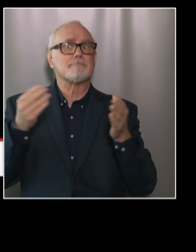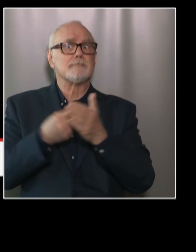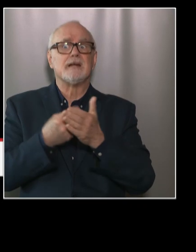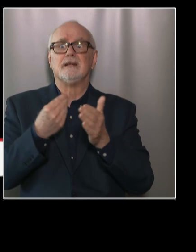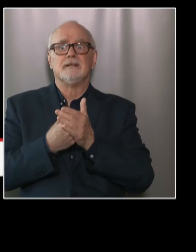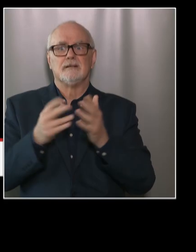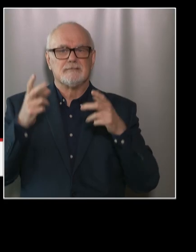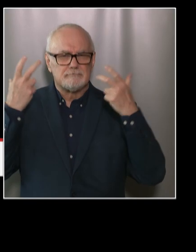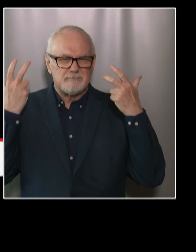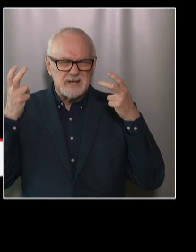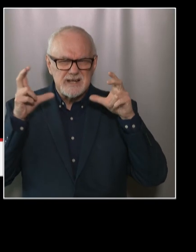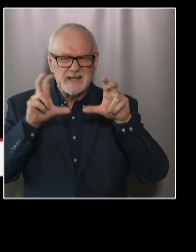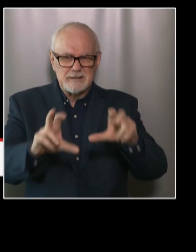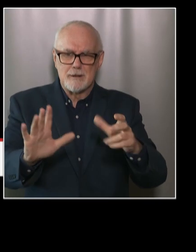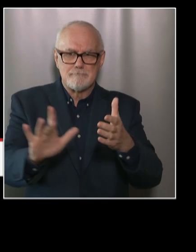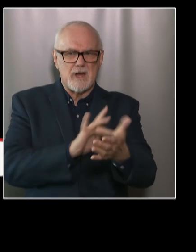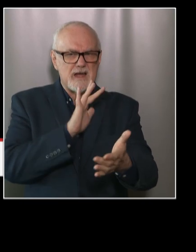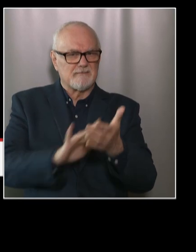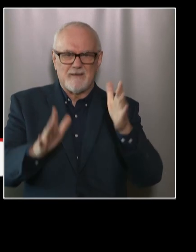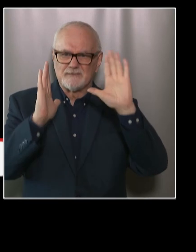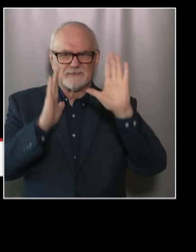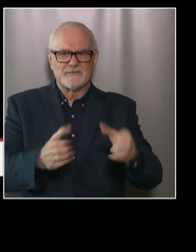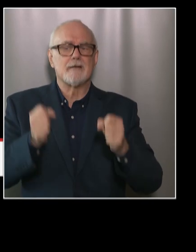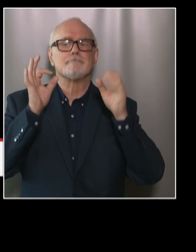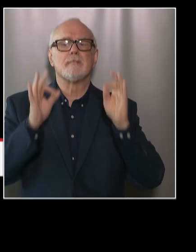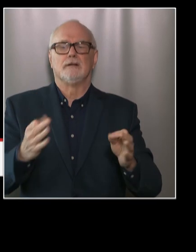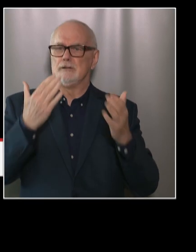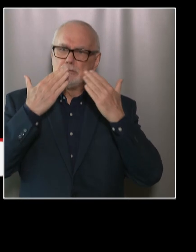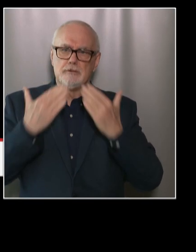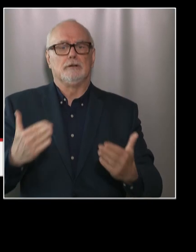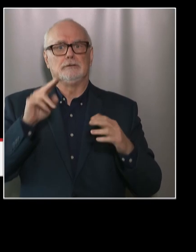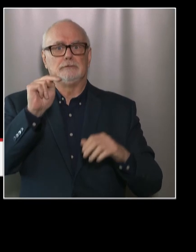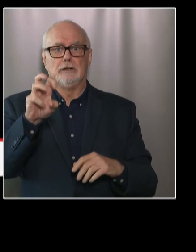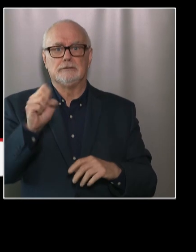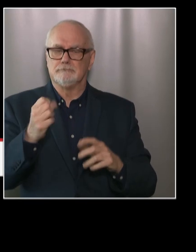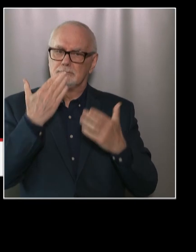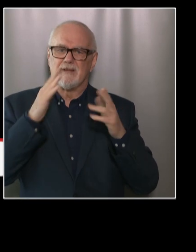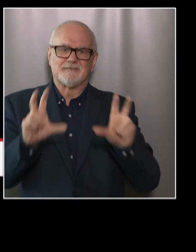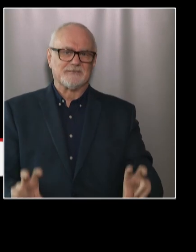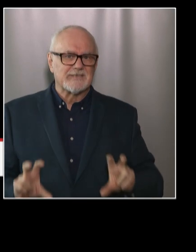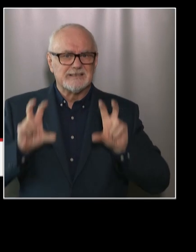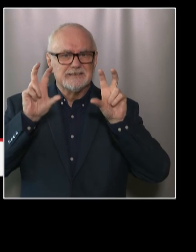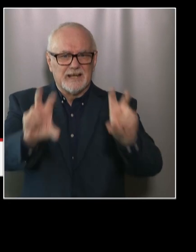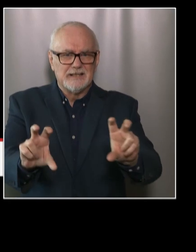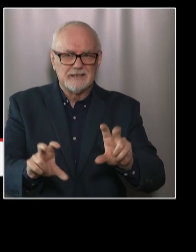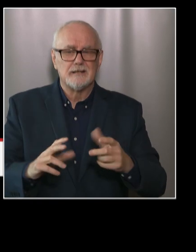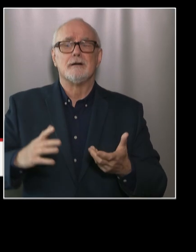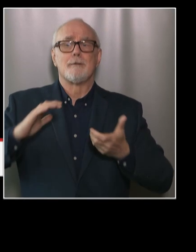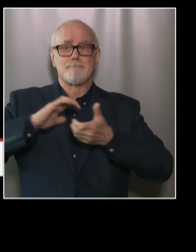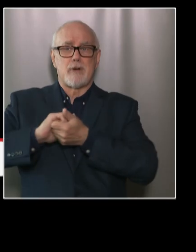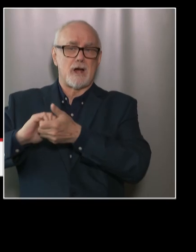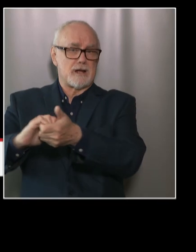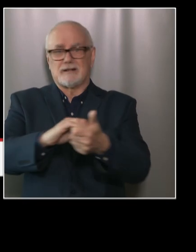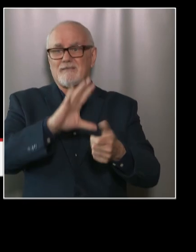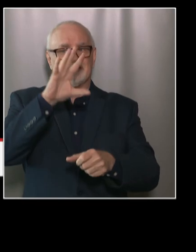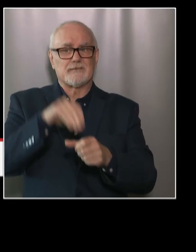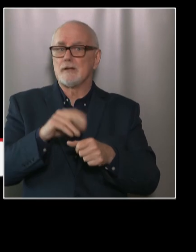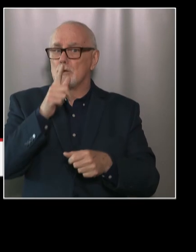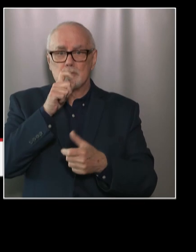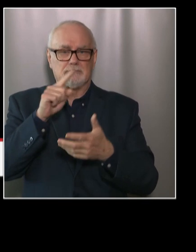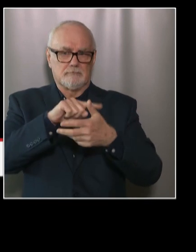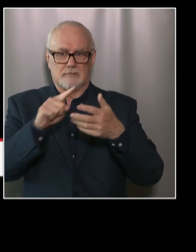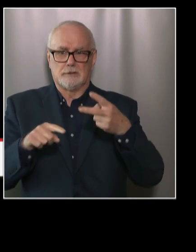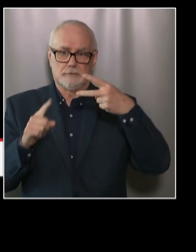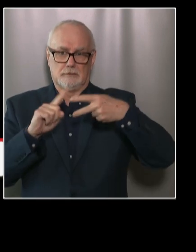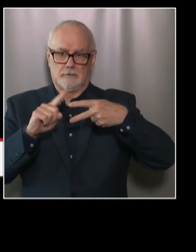Our development partners at Hoffman & Associates, Madison Marquette, and District Wharf Properties delivered 3.5 million square